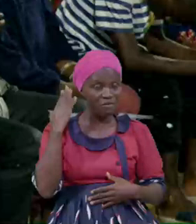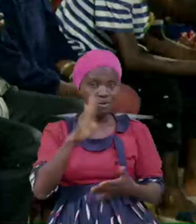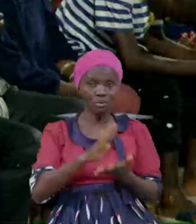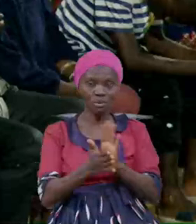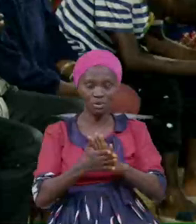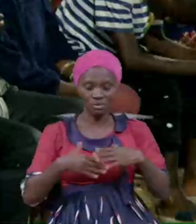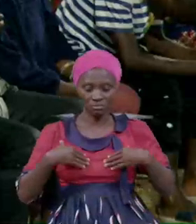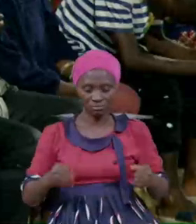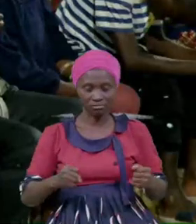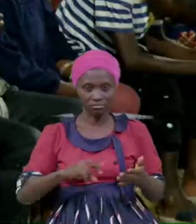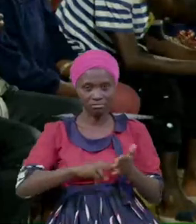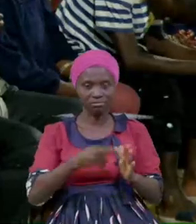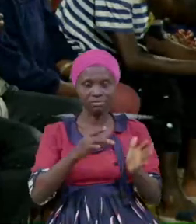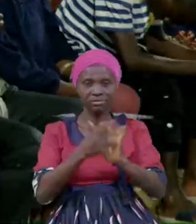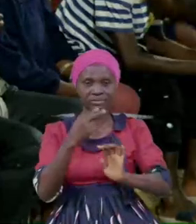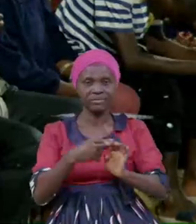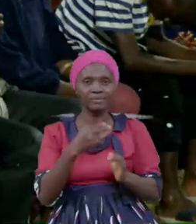go ahead.